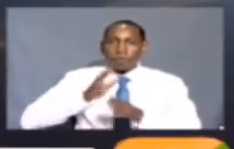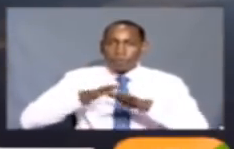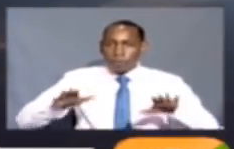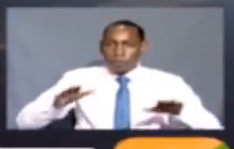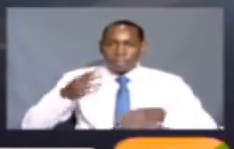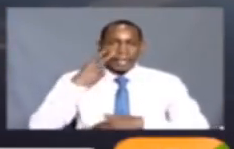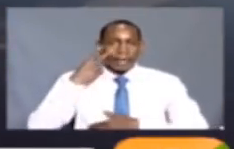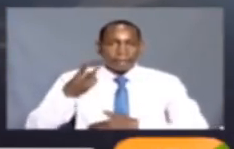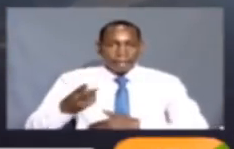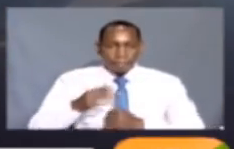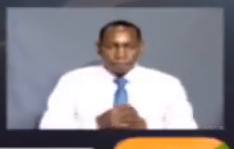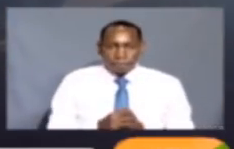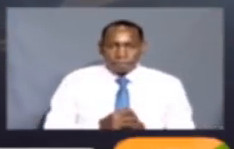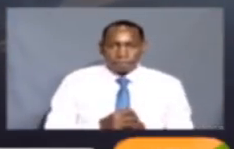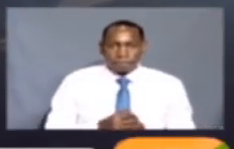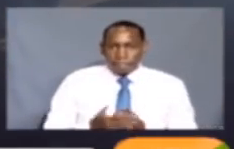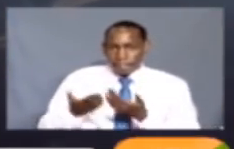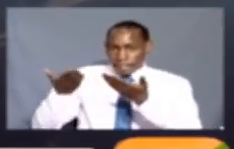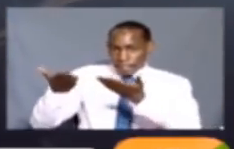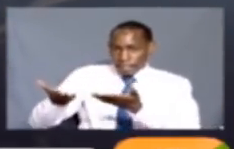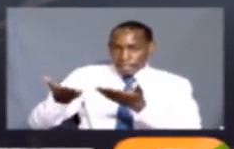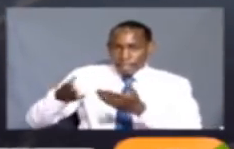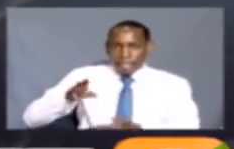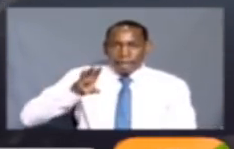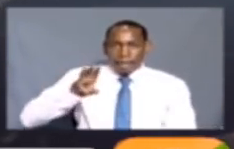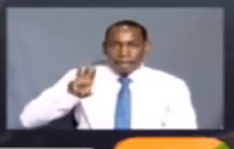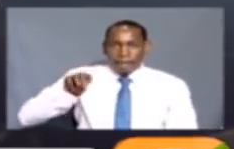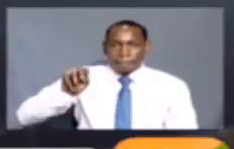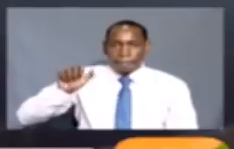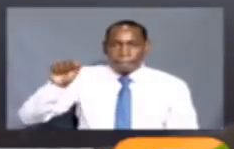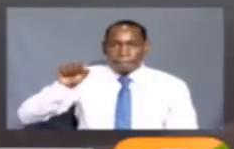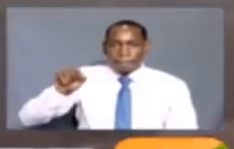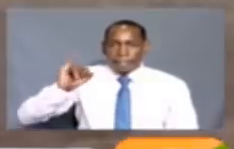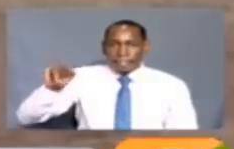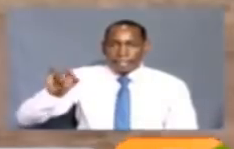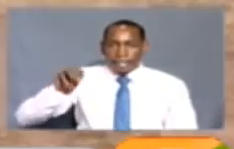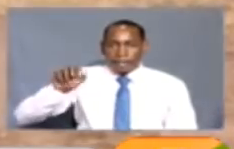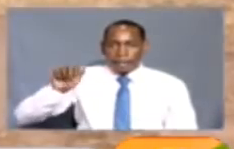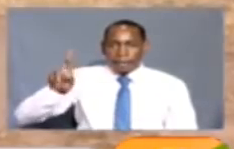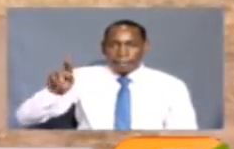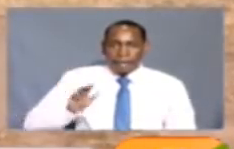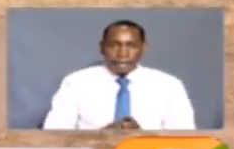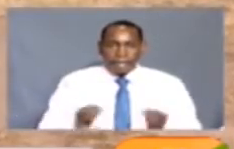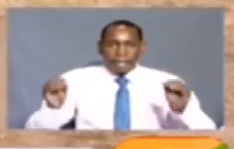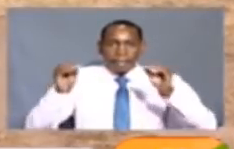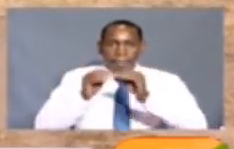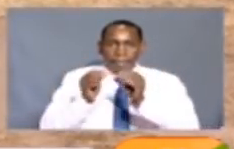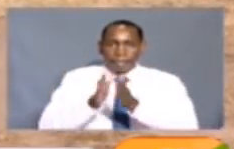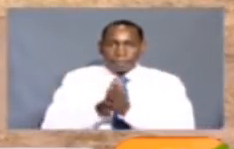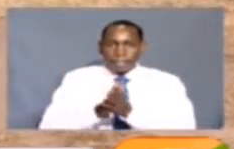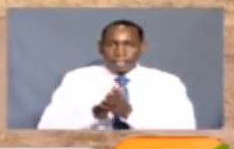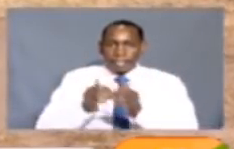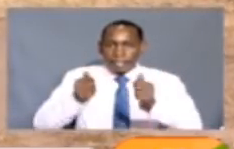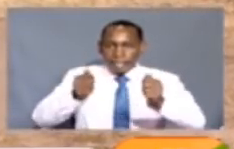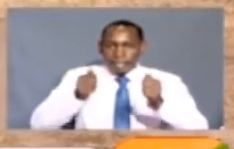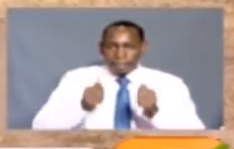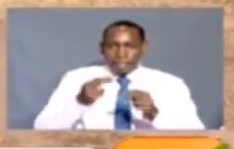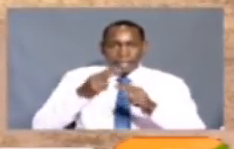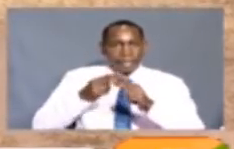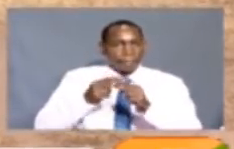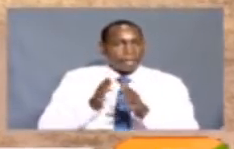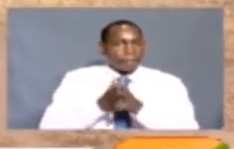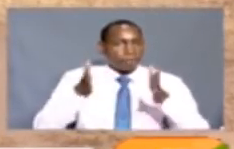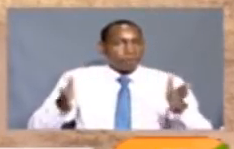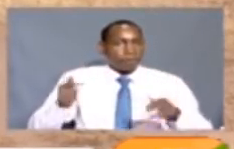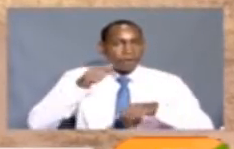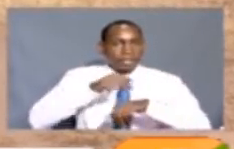this is the Masai Mara. You know, that's glory. We caught up with Captain Riz, a household name when